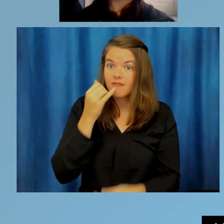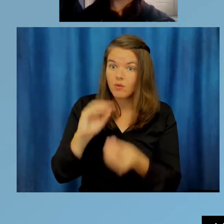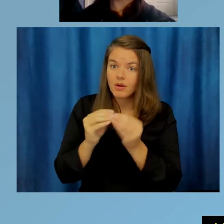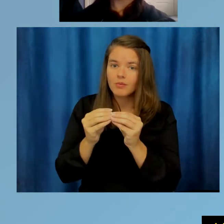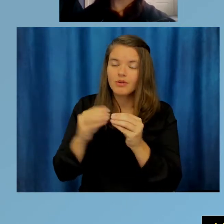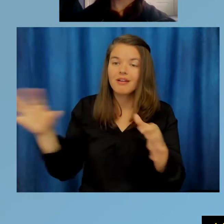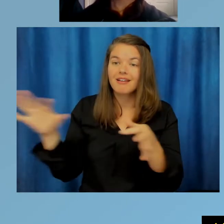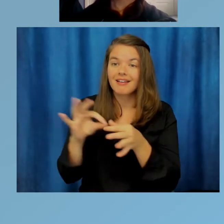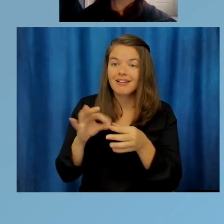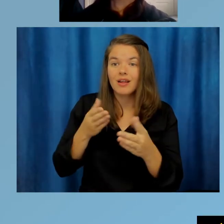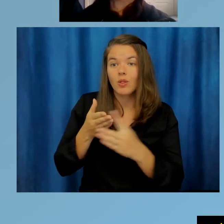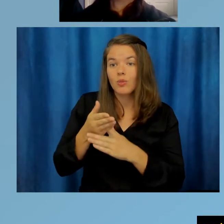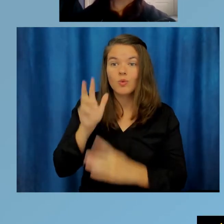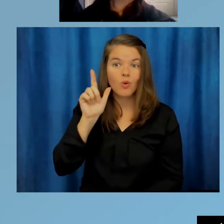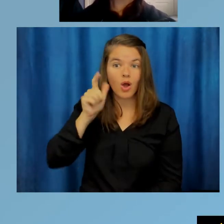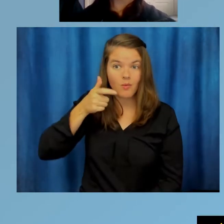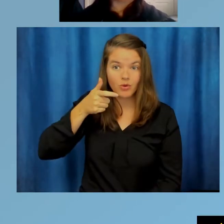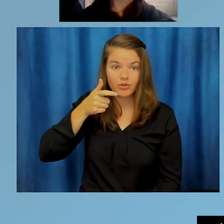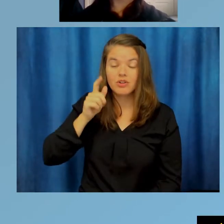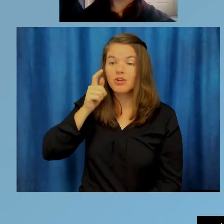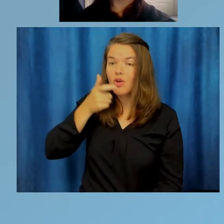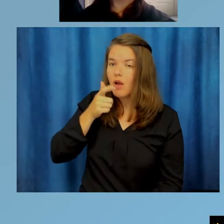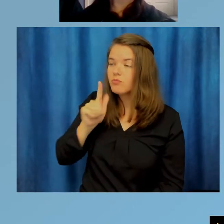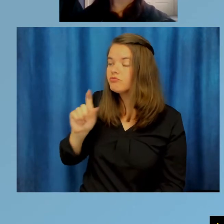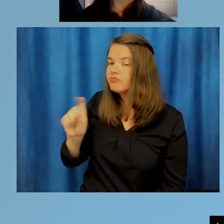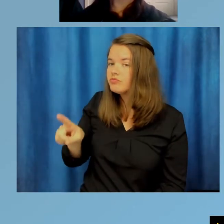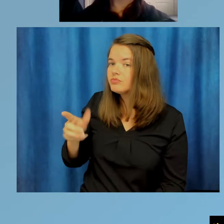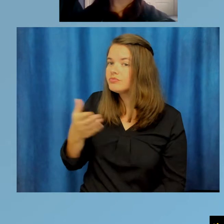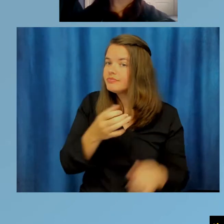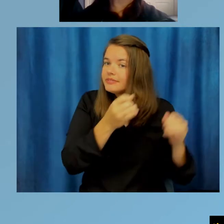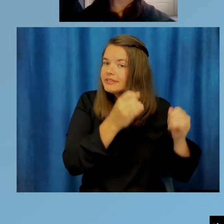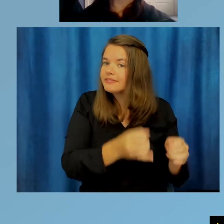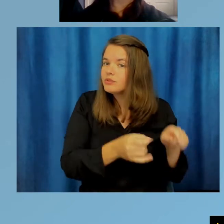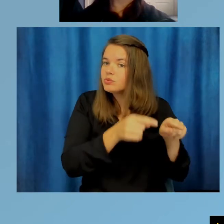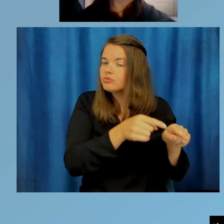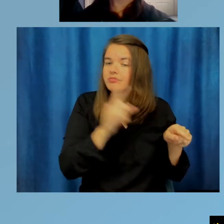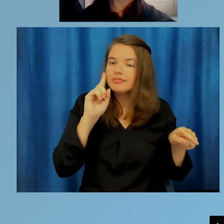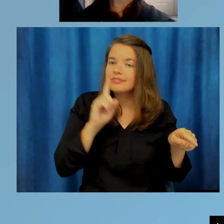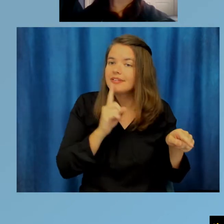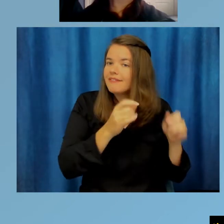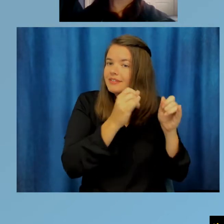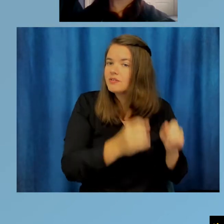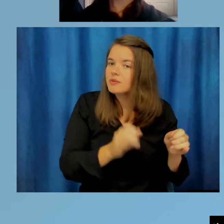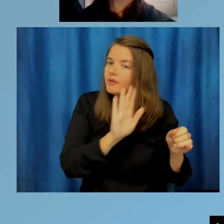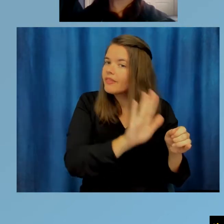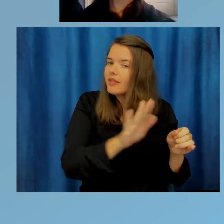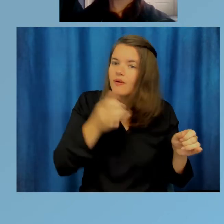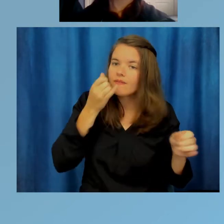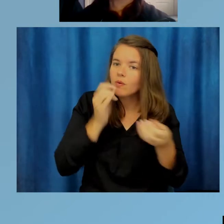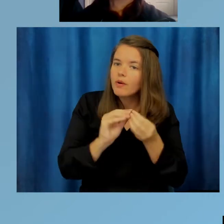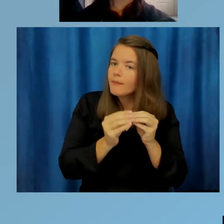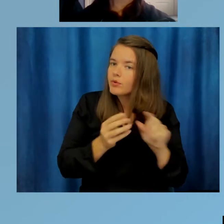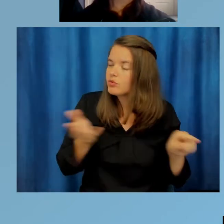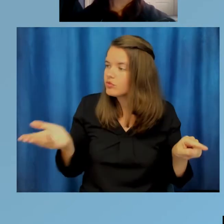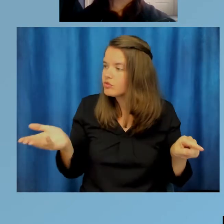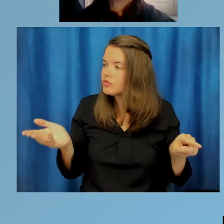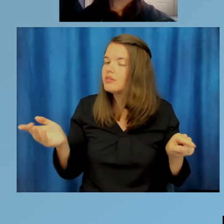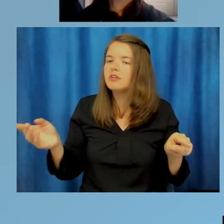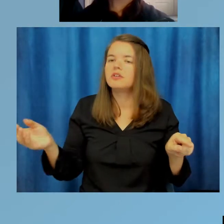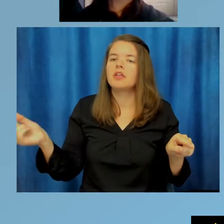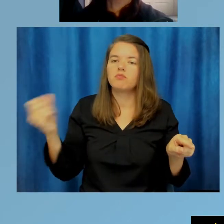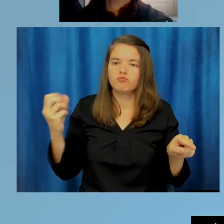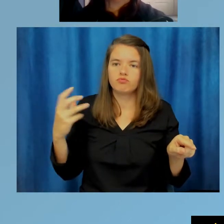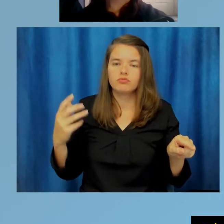connect you to an operator. And then the operator would ask you what the deaf individual's phone number is, and then they